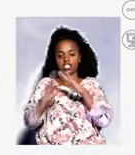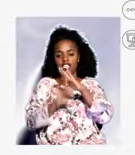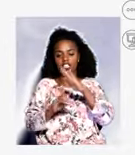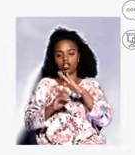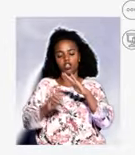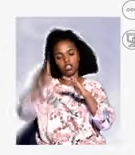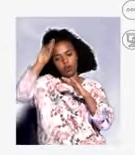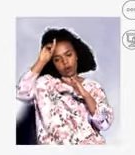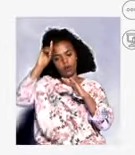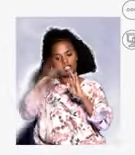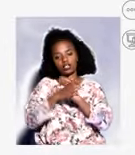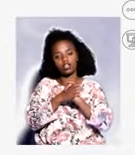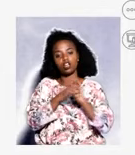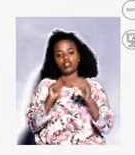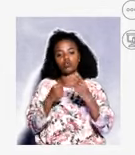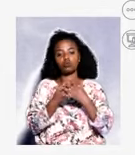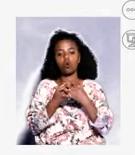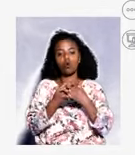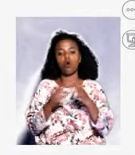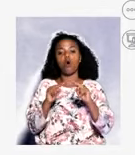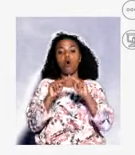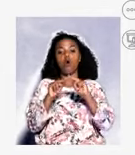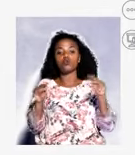here, horizontal asymptote